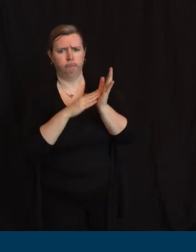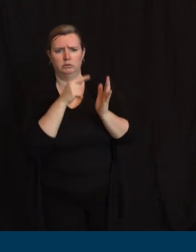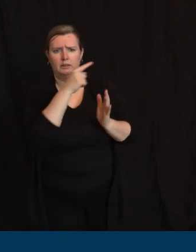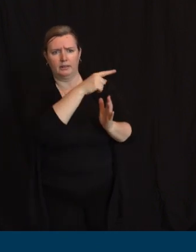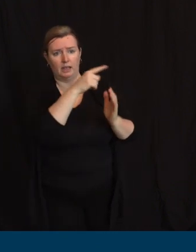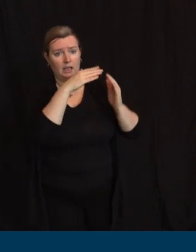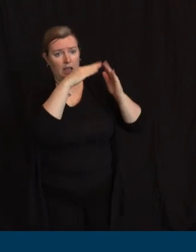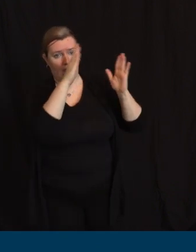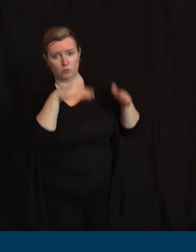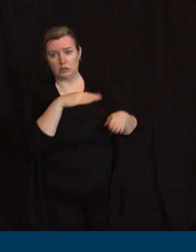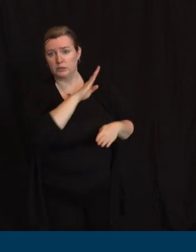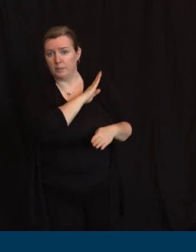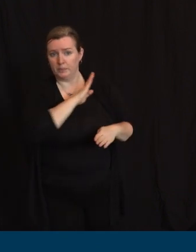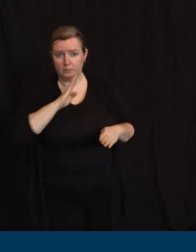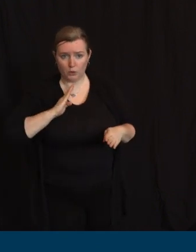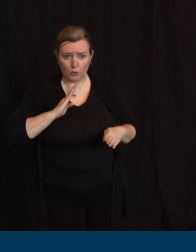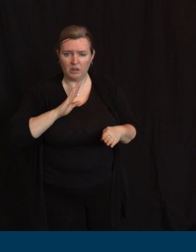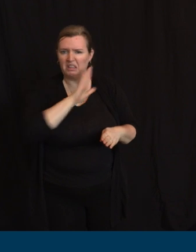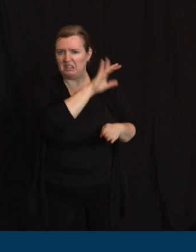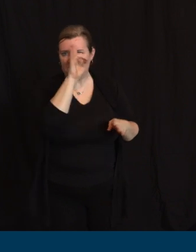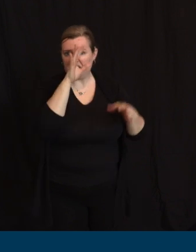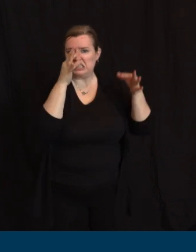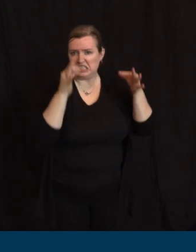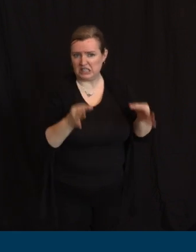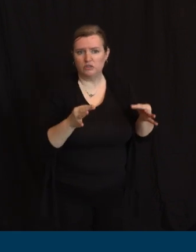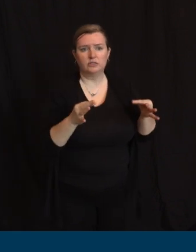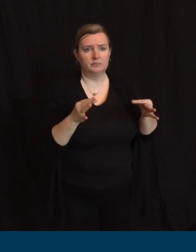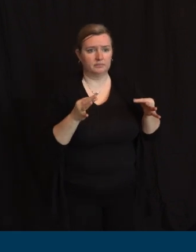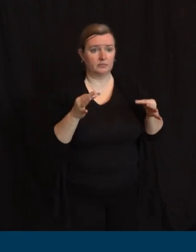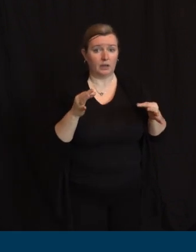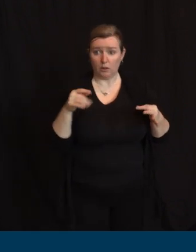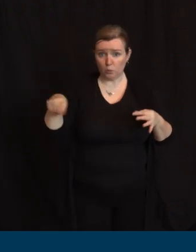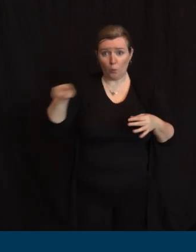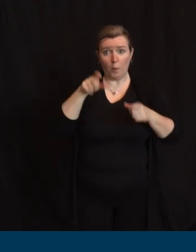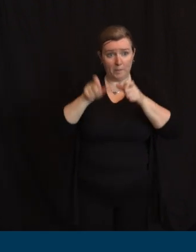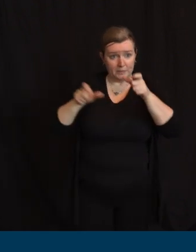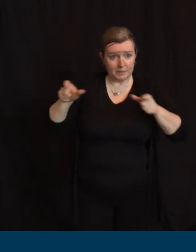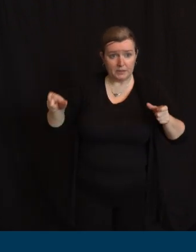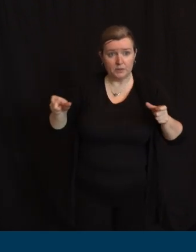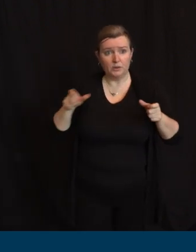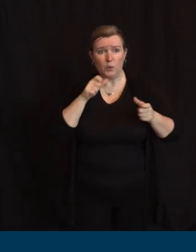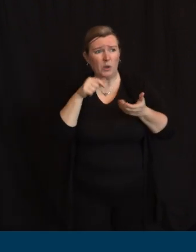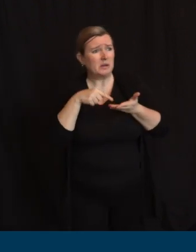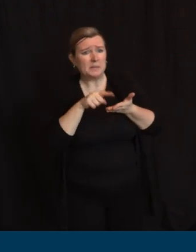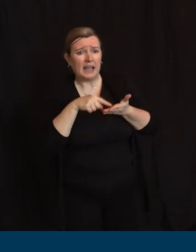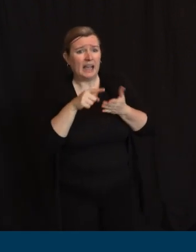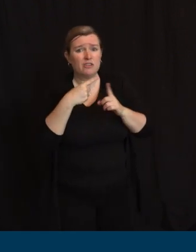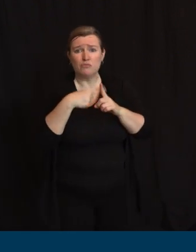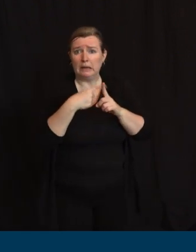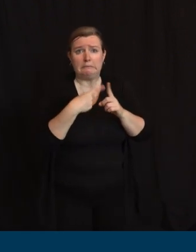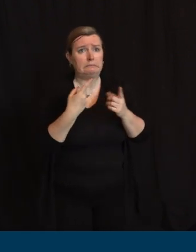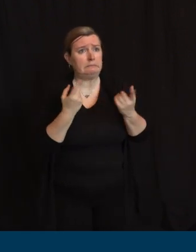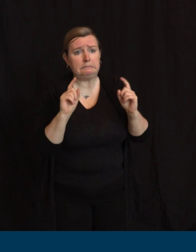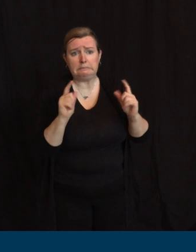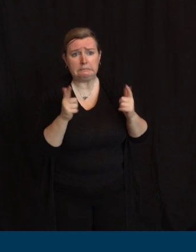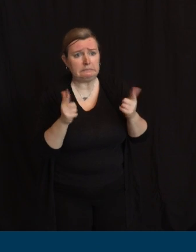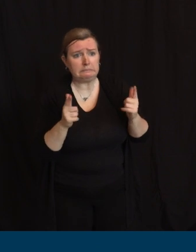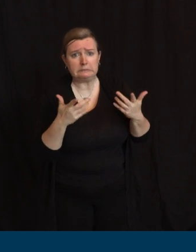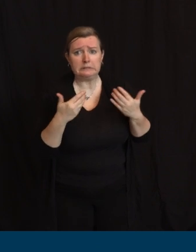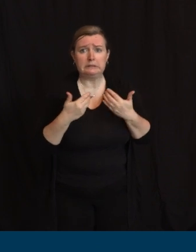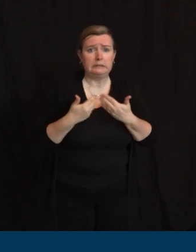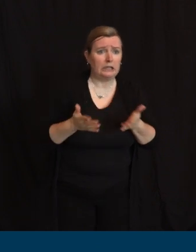and I also urge any resident whose ability to pay rent has been impacted due to the loss of a job to visit